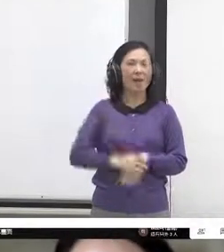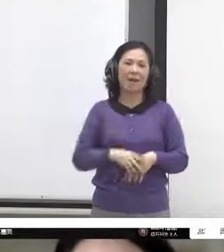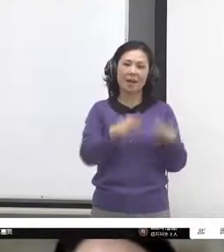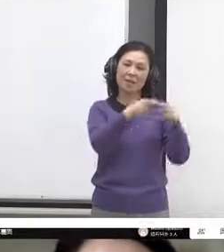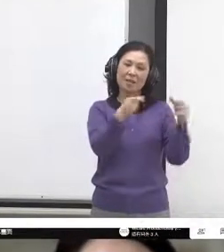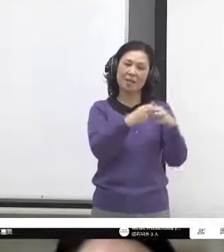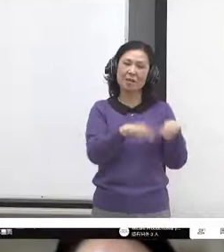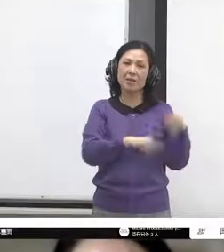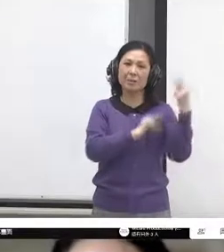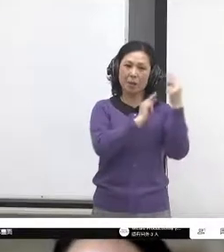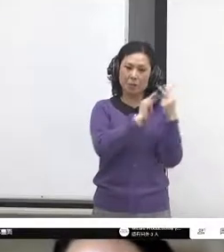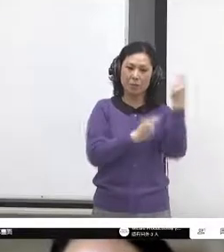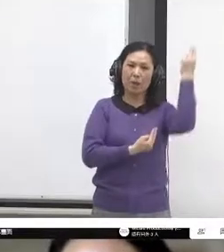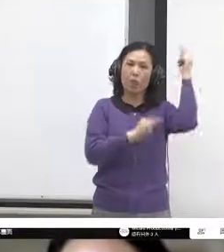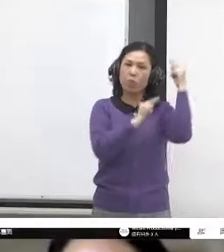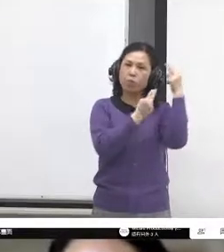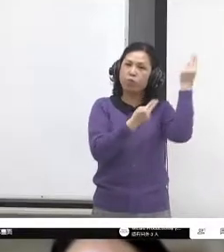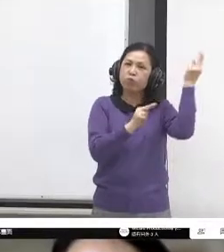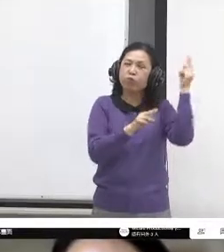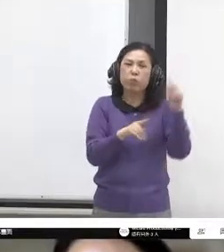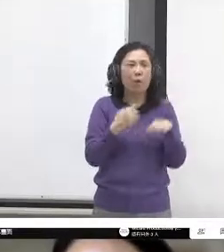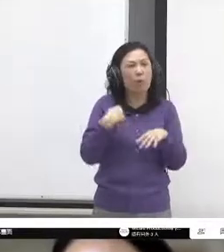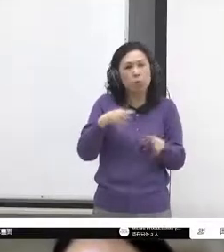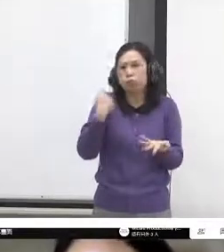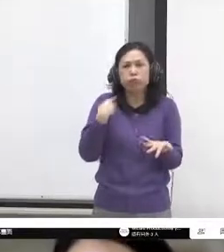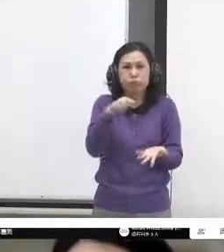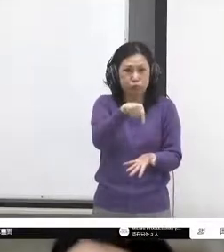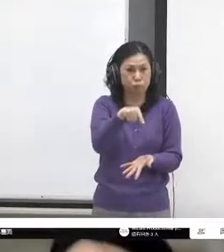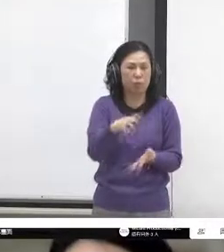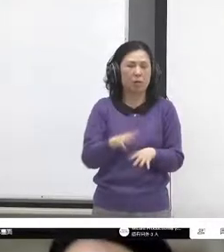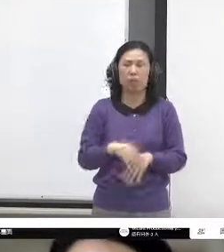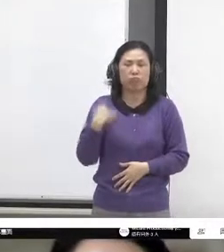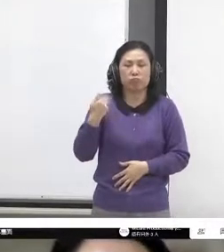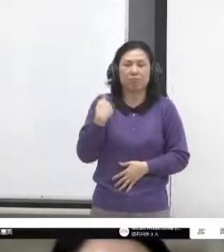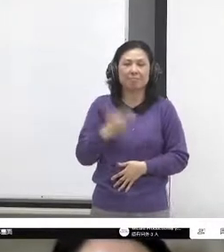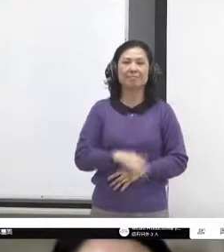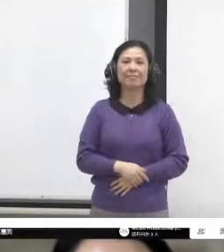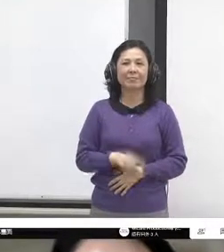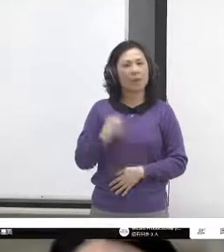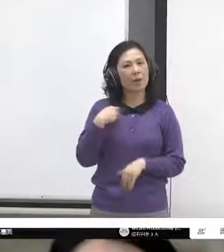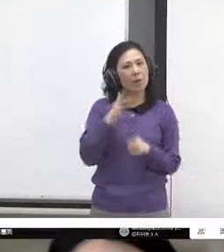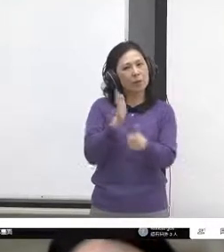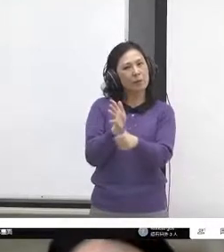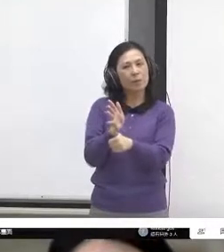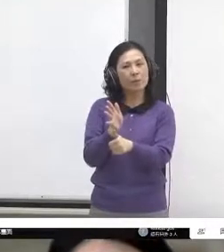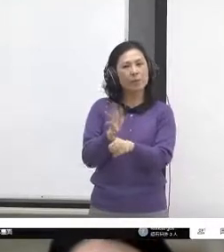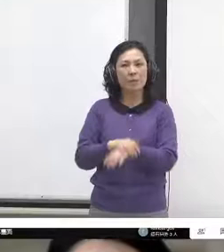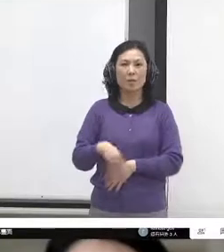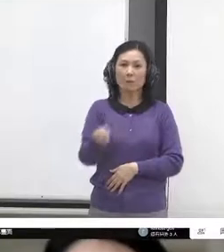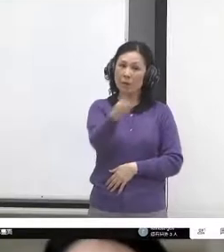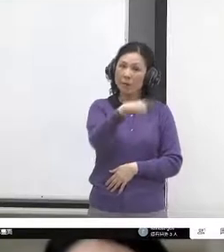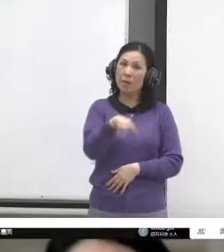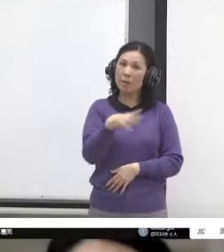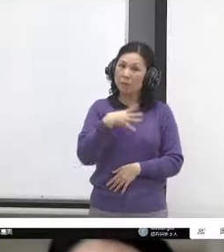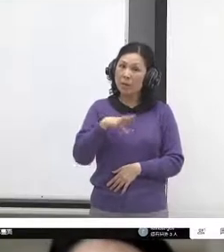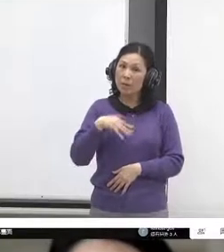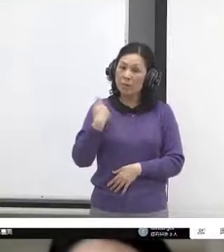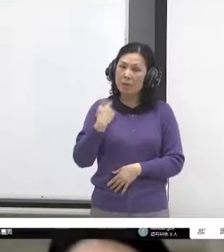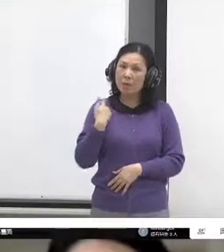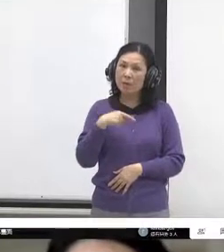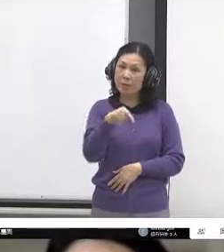just asked to you all, and we shared of the city packing project. So